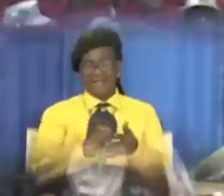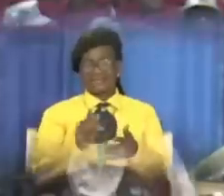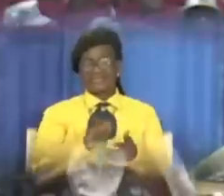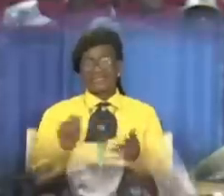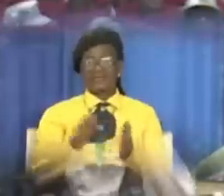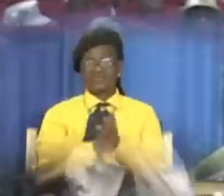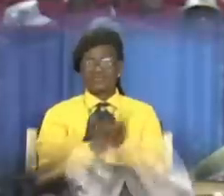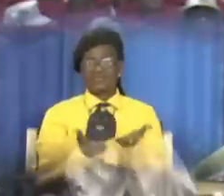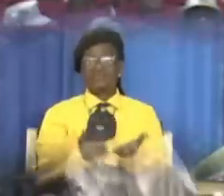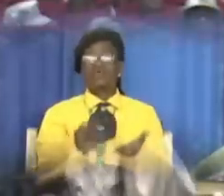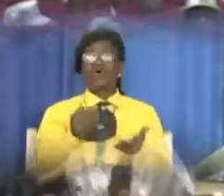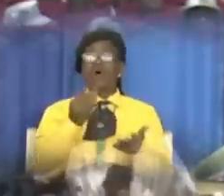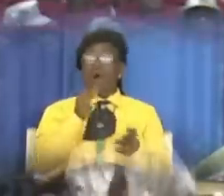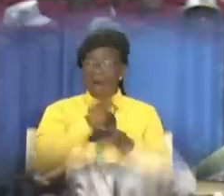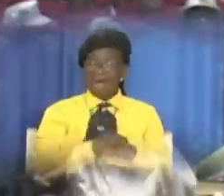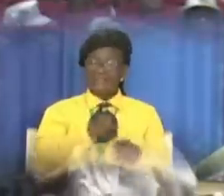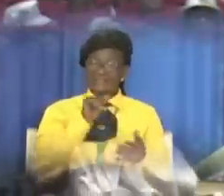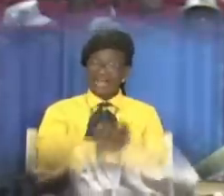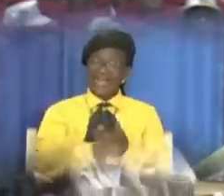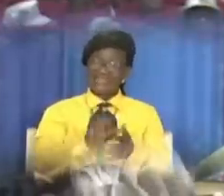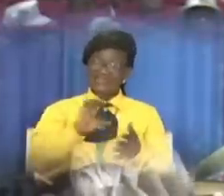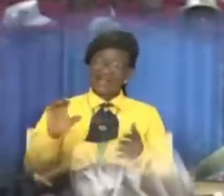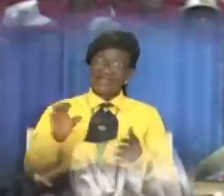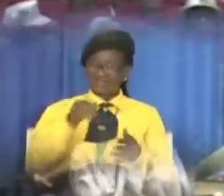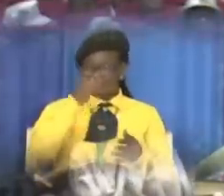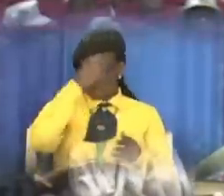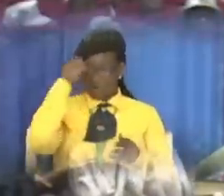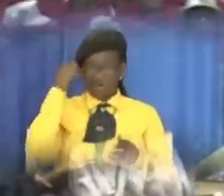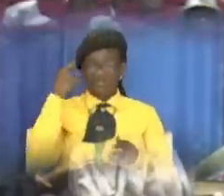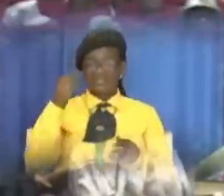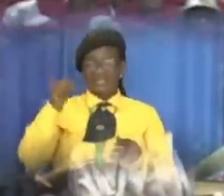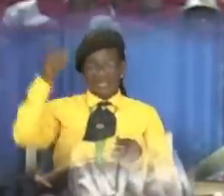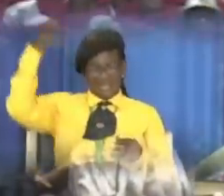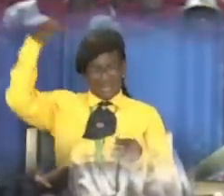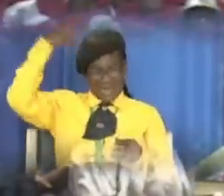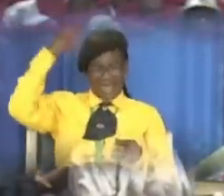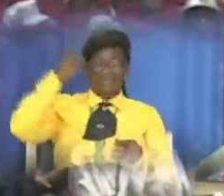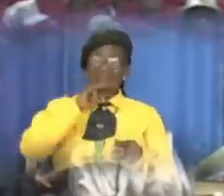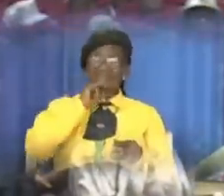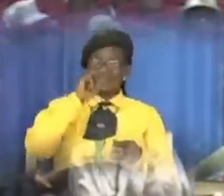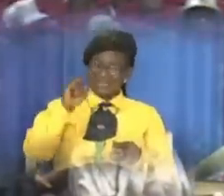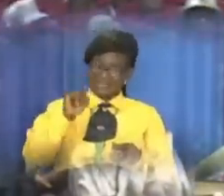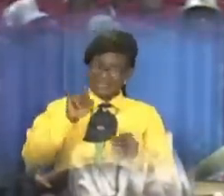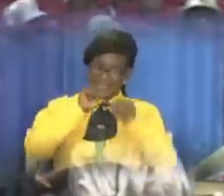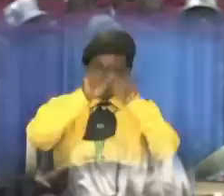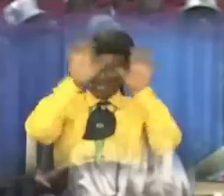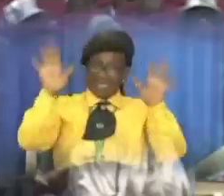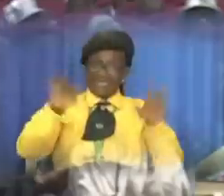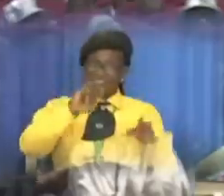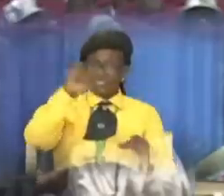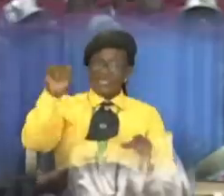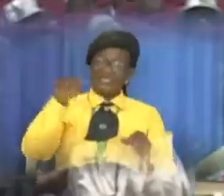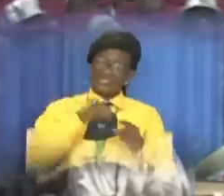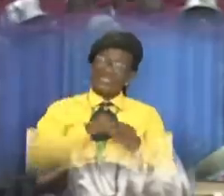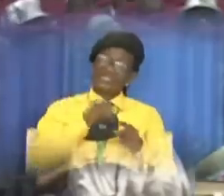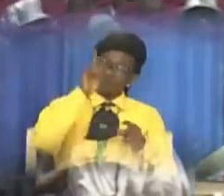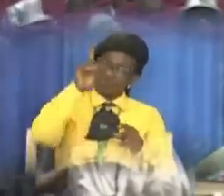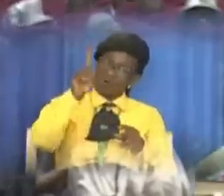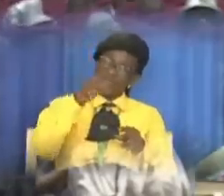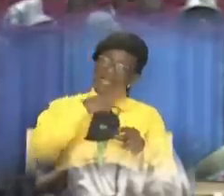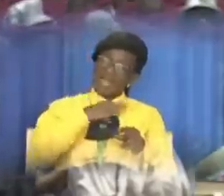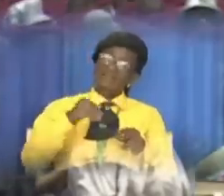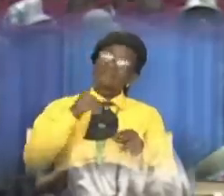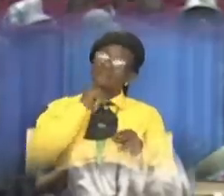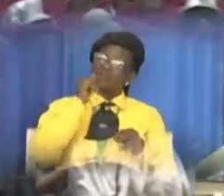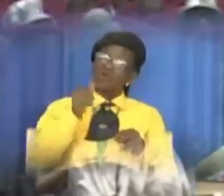verse, because the light is shining in one and not shining